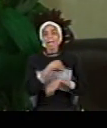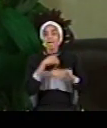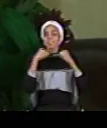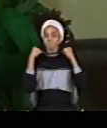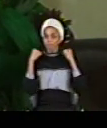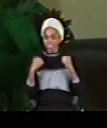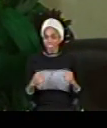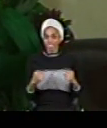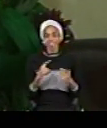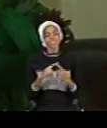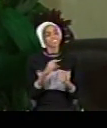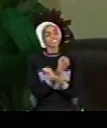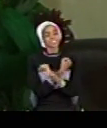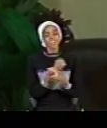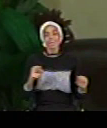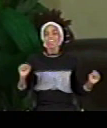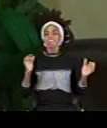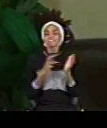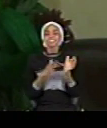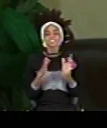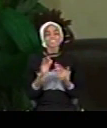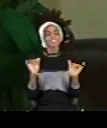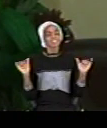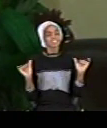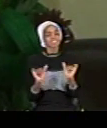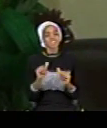I'm mighty to